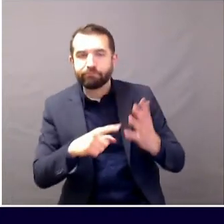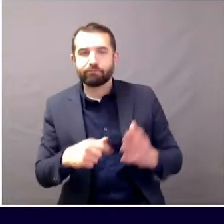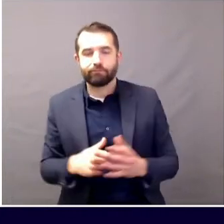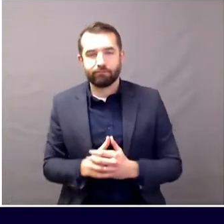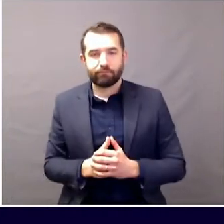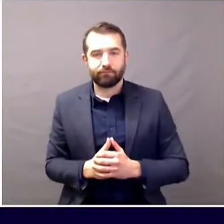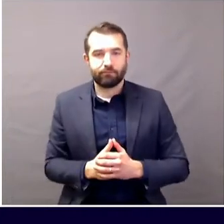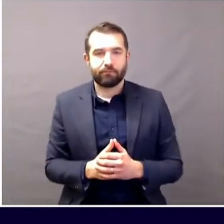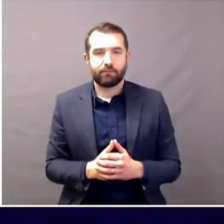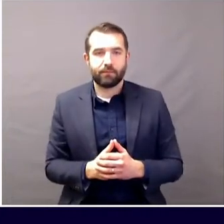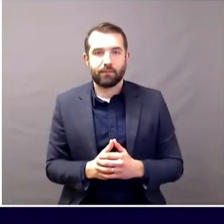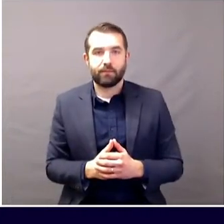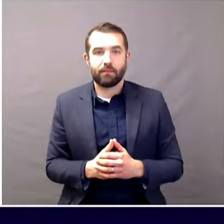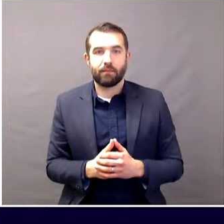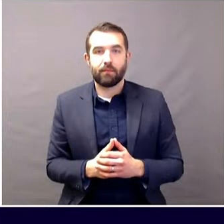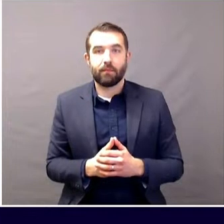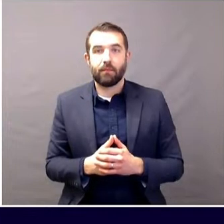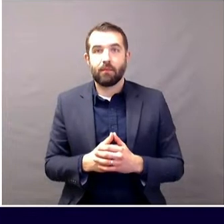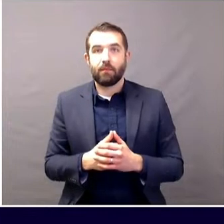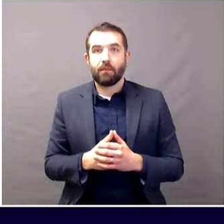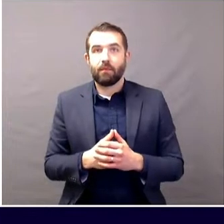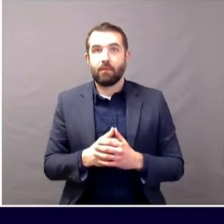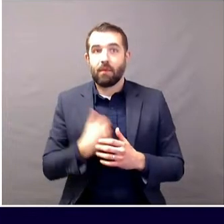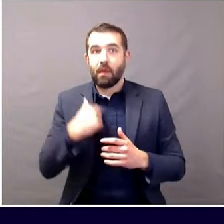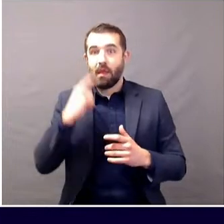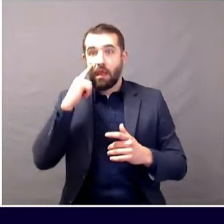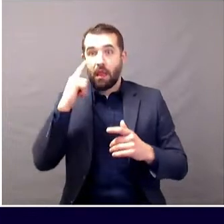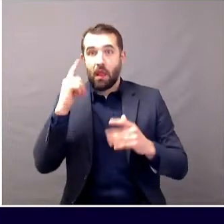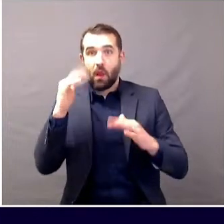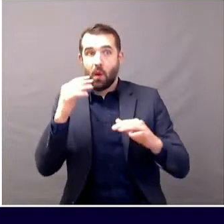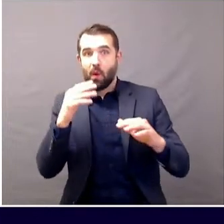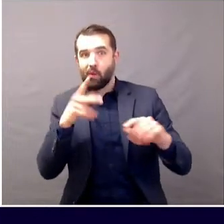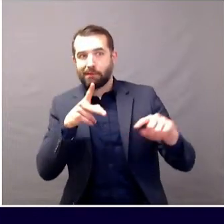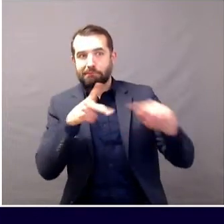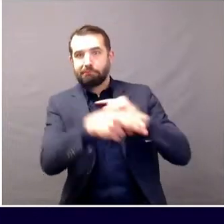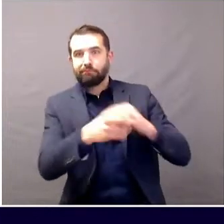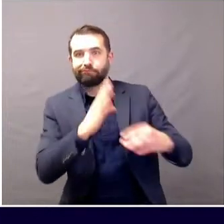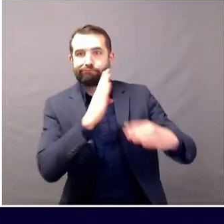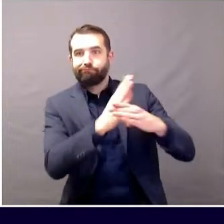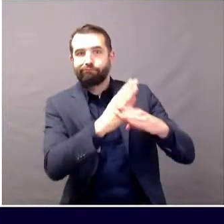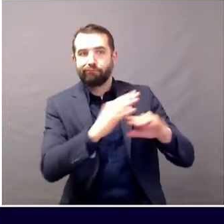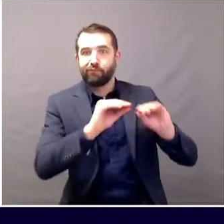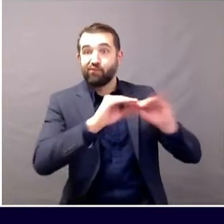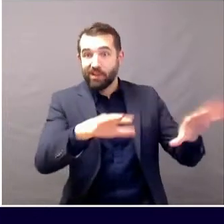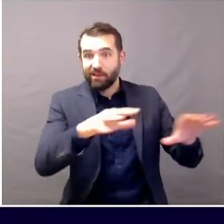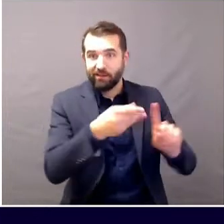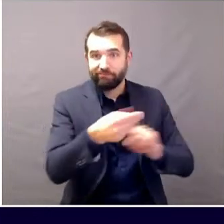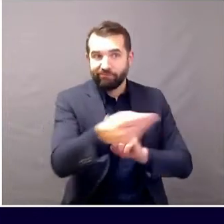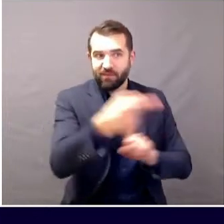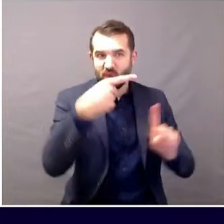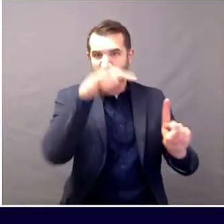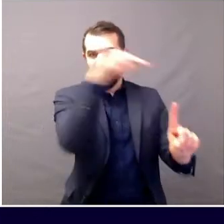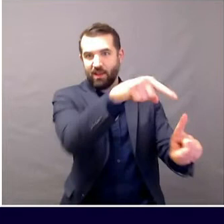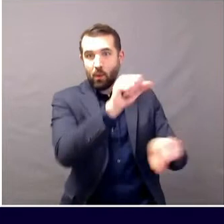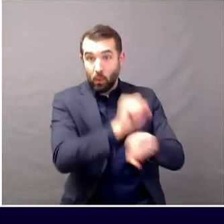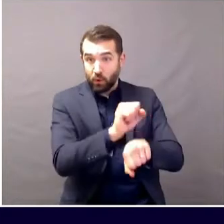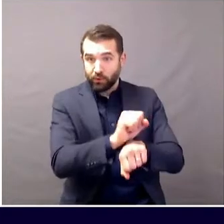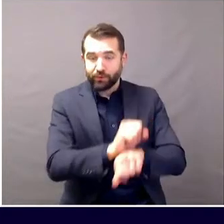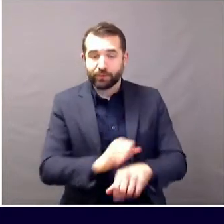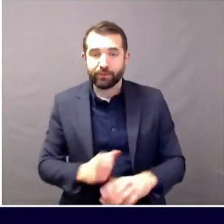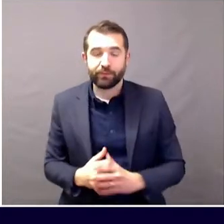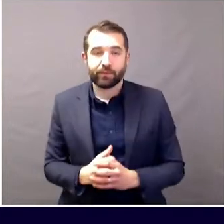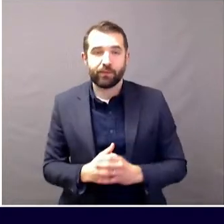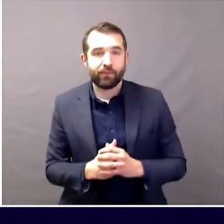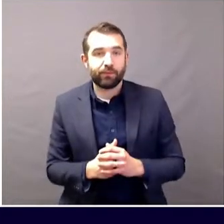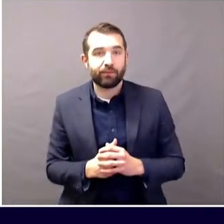transmission beginning or continuing to occur within the 4 walls of the facility. And finally, a quick